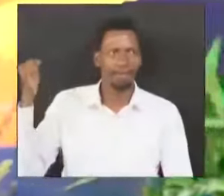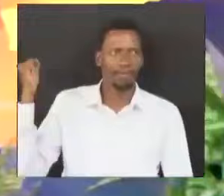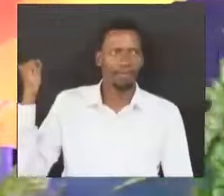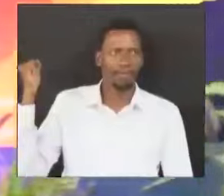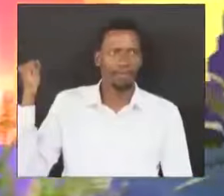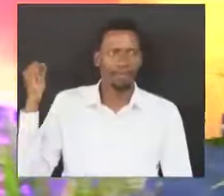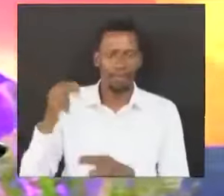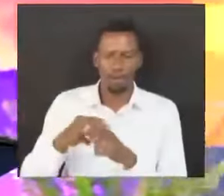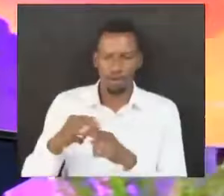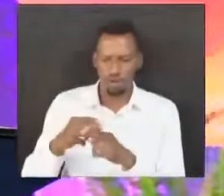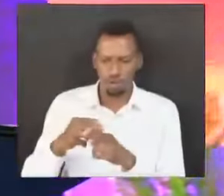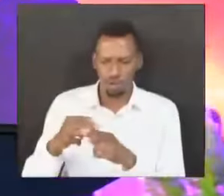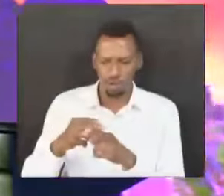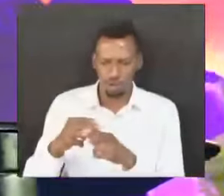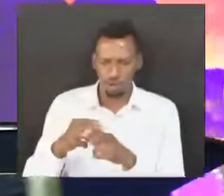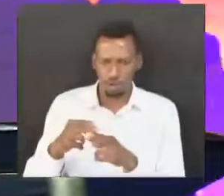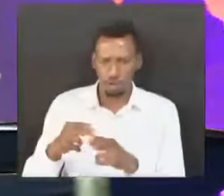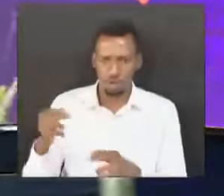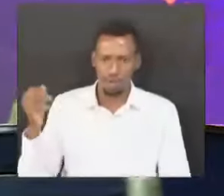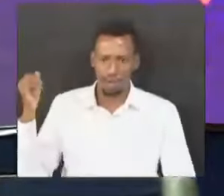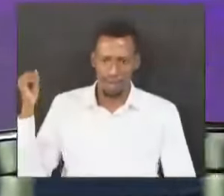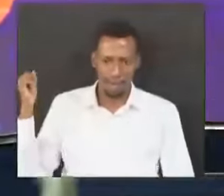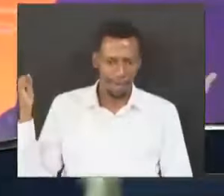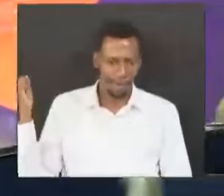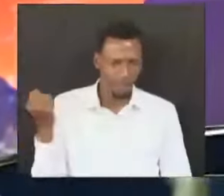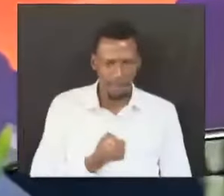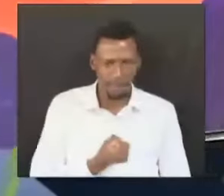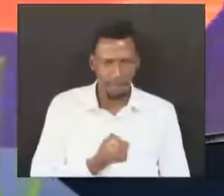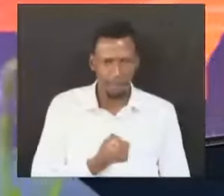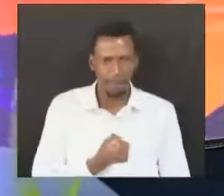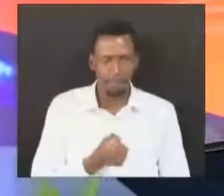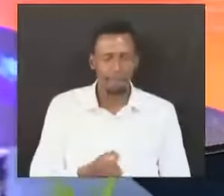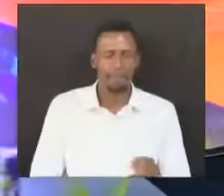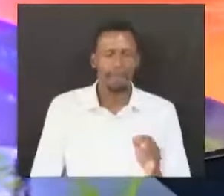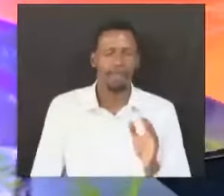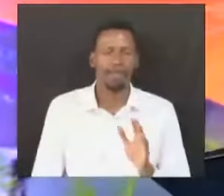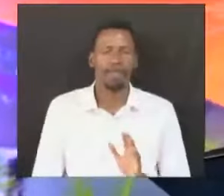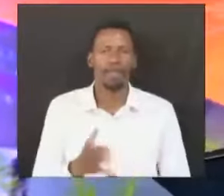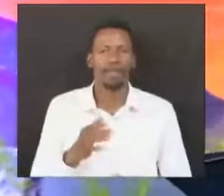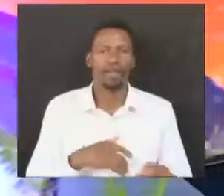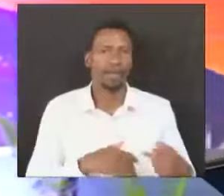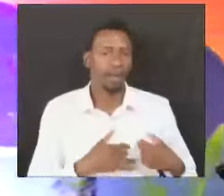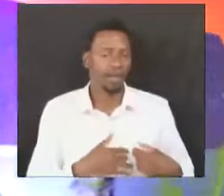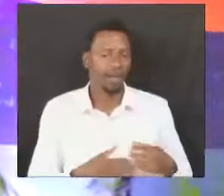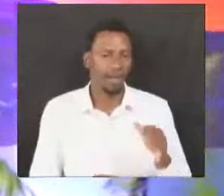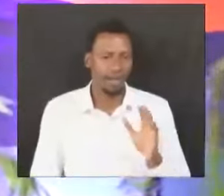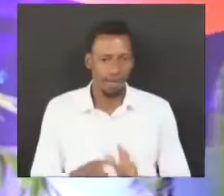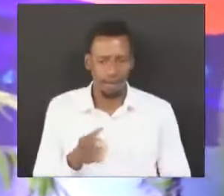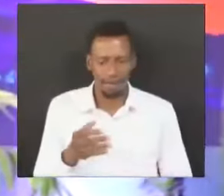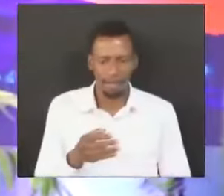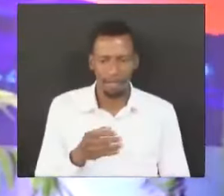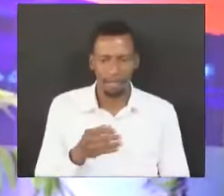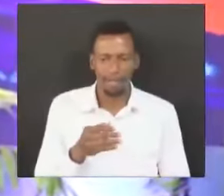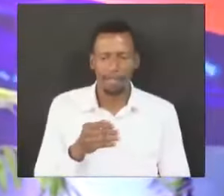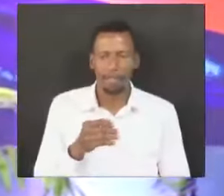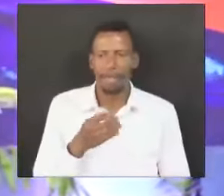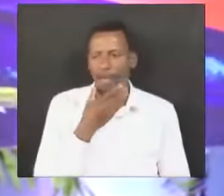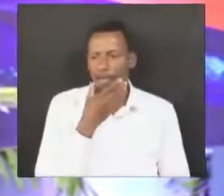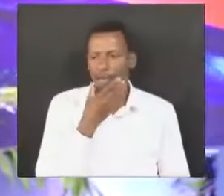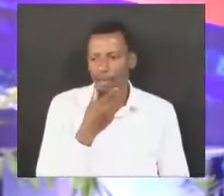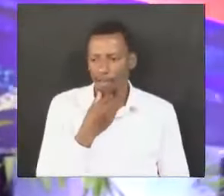the knife into his brother's heart, suddenly the father lunged forward